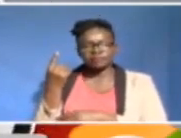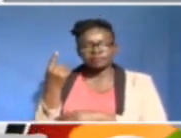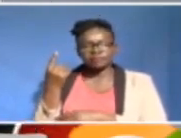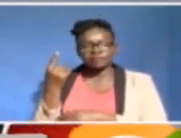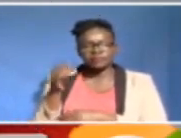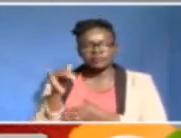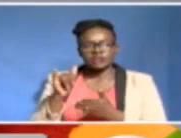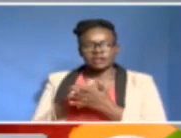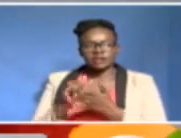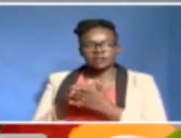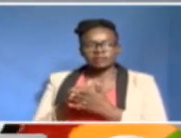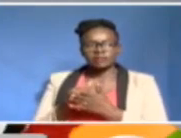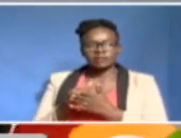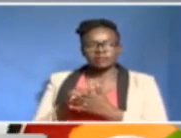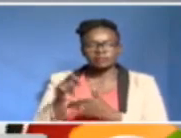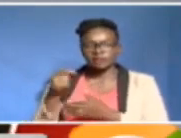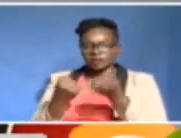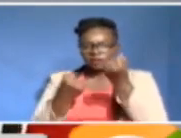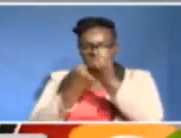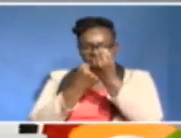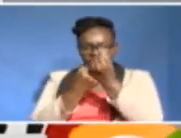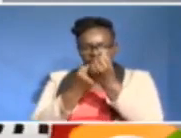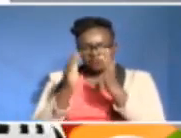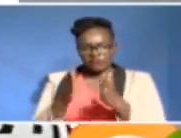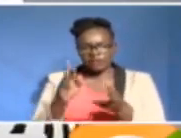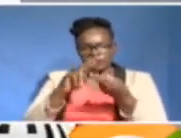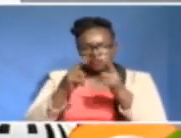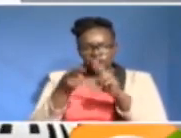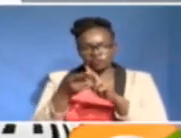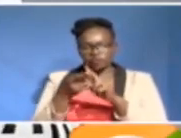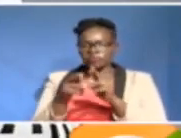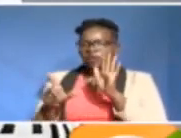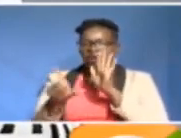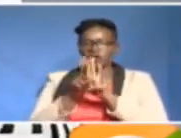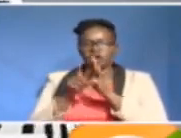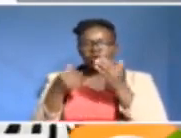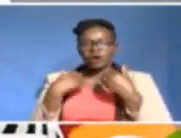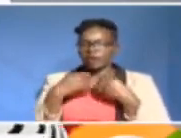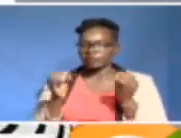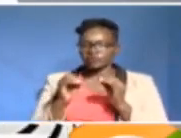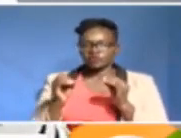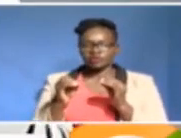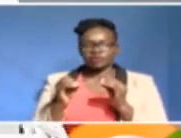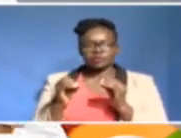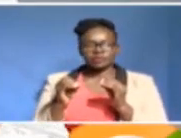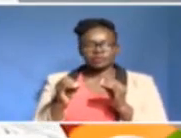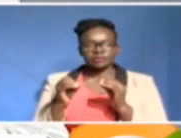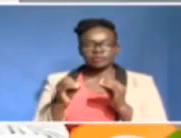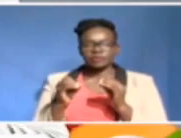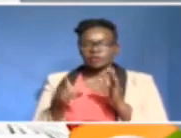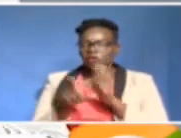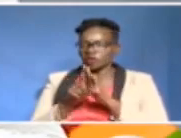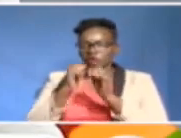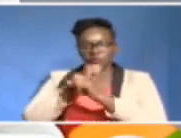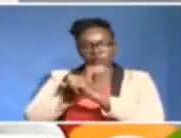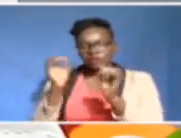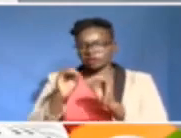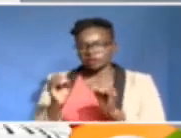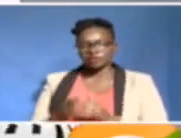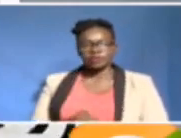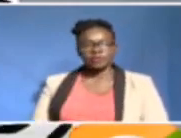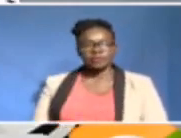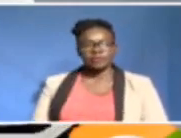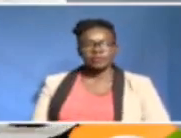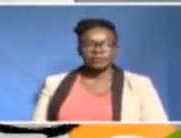day, in this sponsor relationship, there's no protection of law. You're not covered anywhere. You know, somebody can